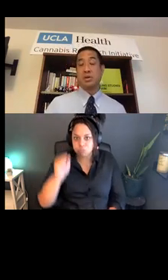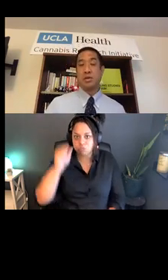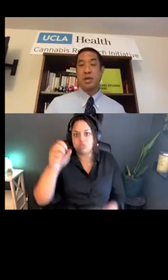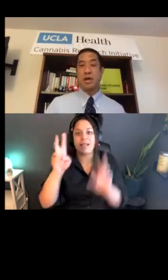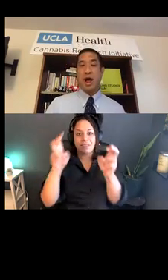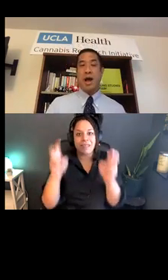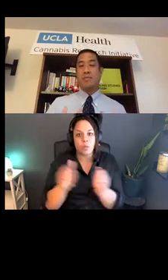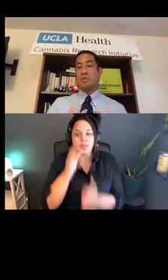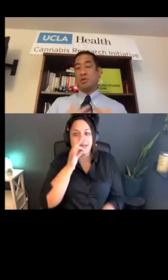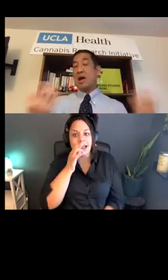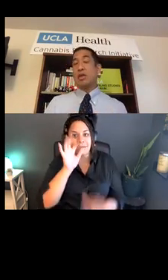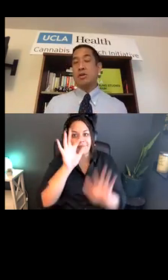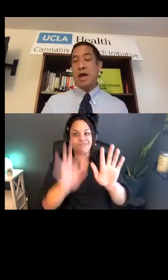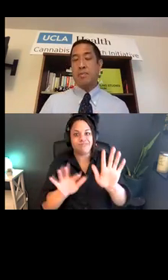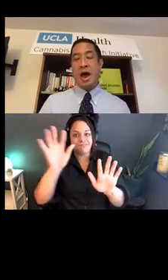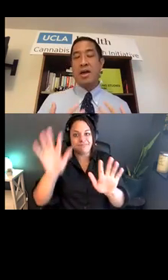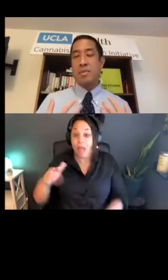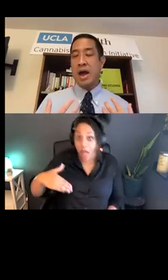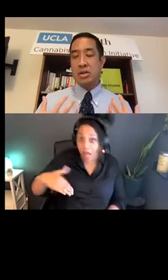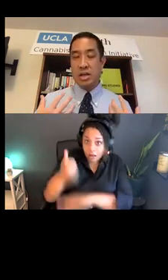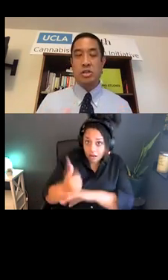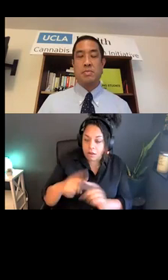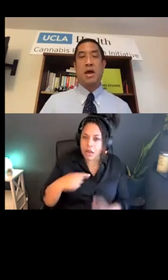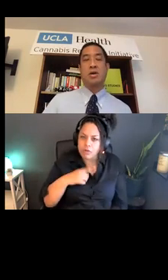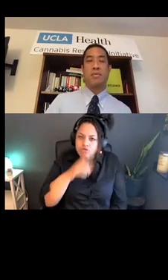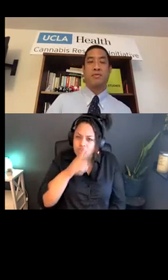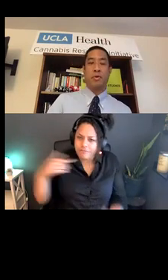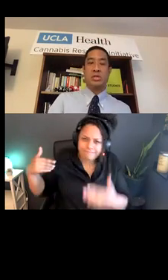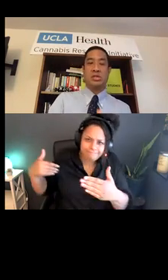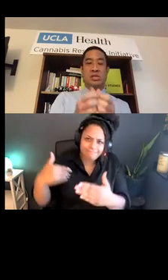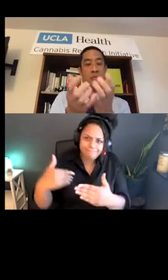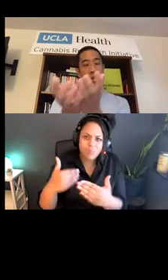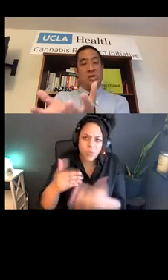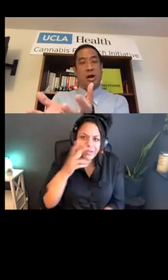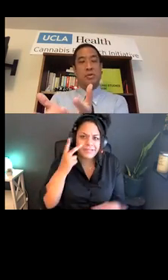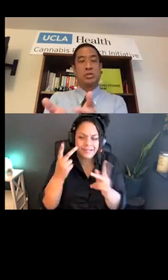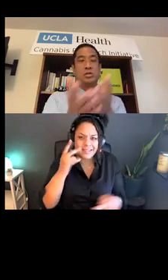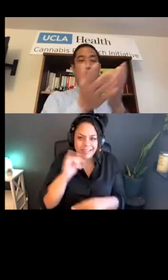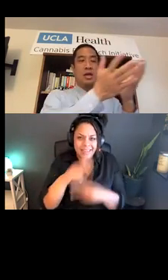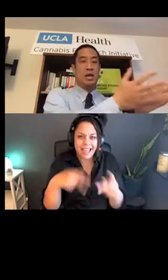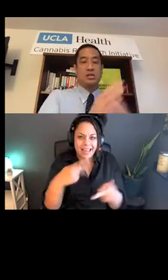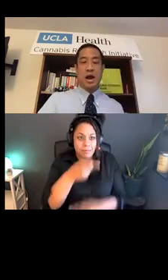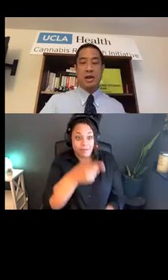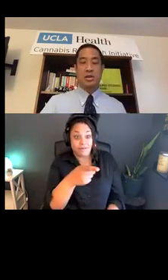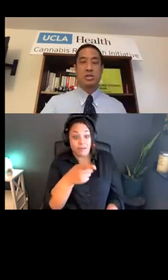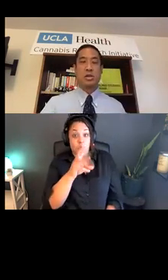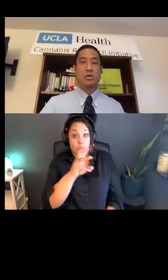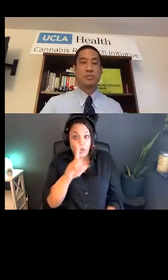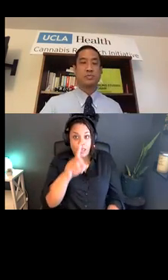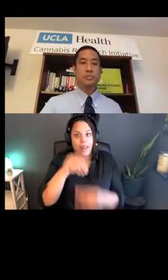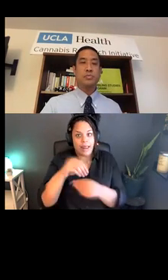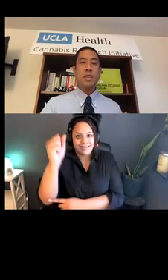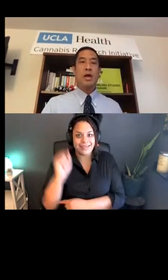themed? They're not there yet, but I imagine it's just a matter of time before we see some of these slot machines inside the